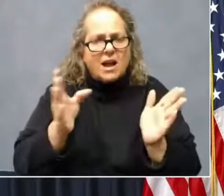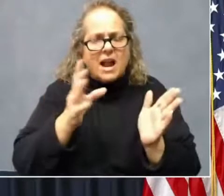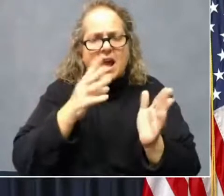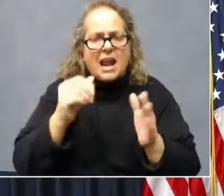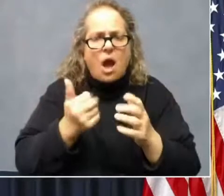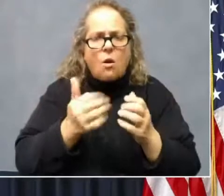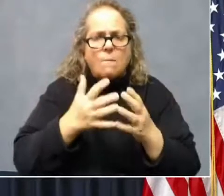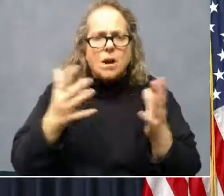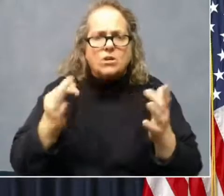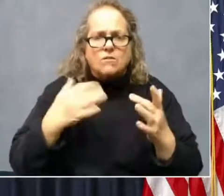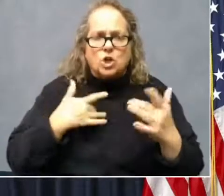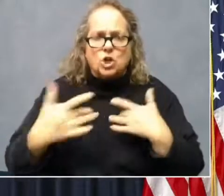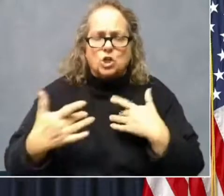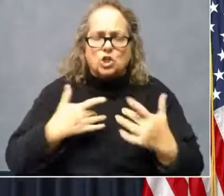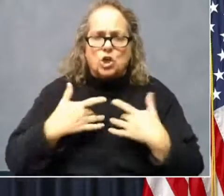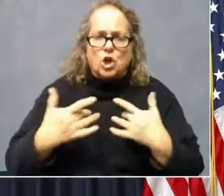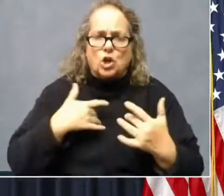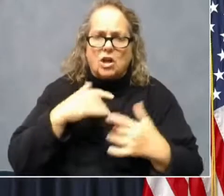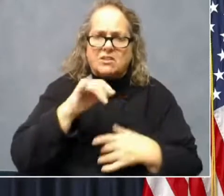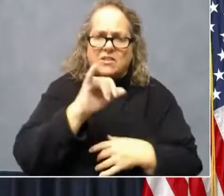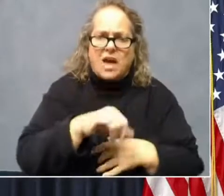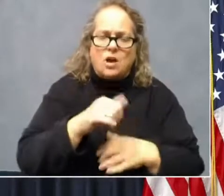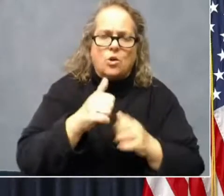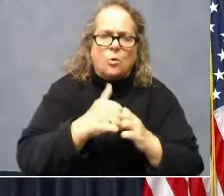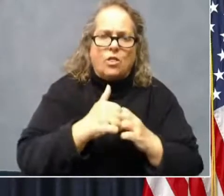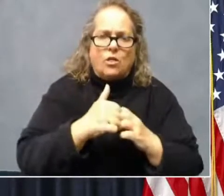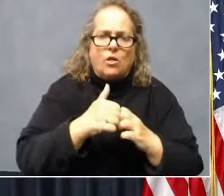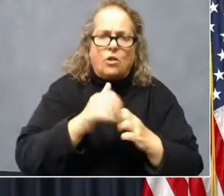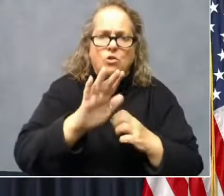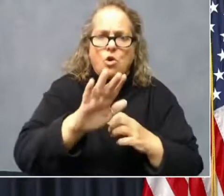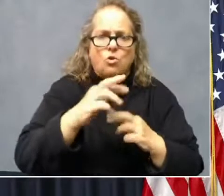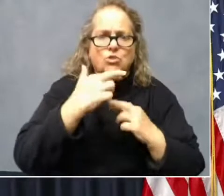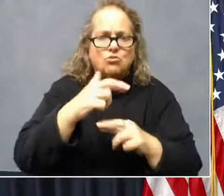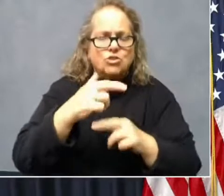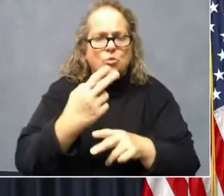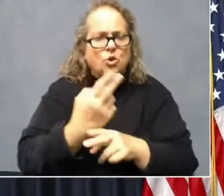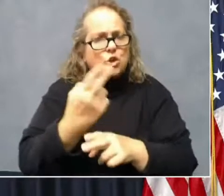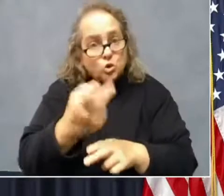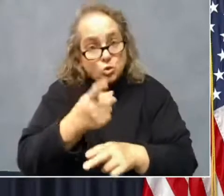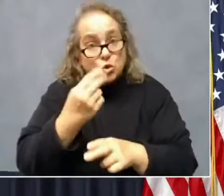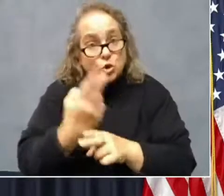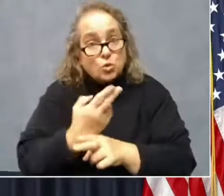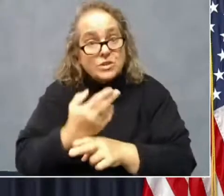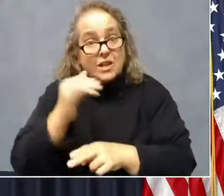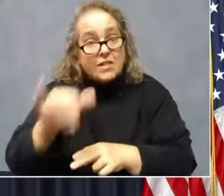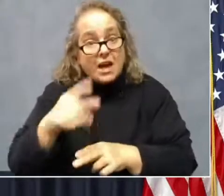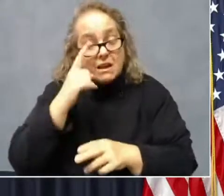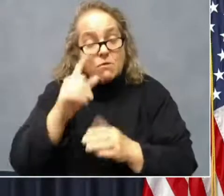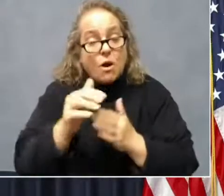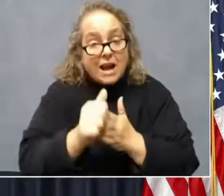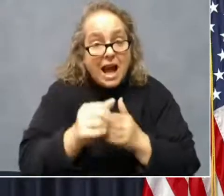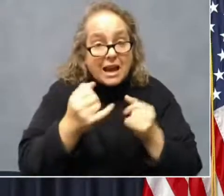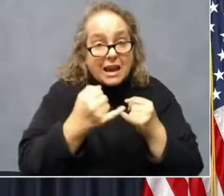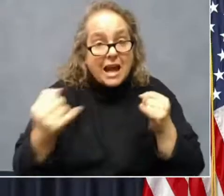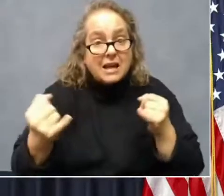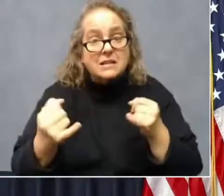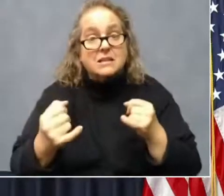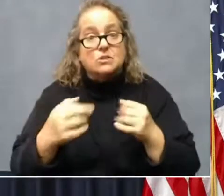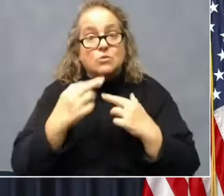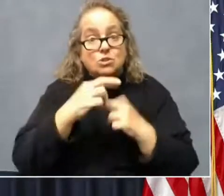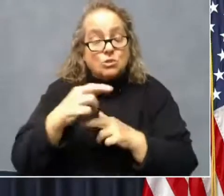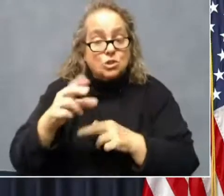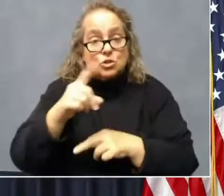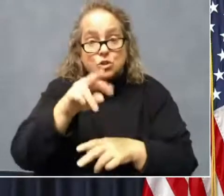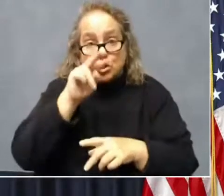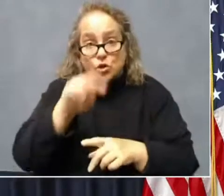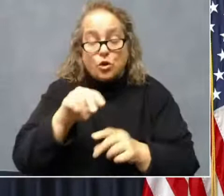in regards to restrictions that you may be thinking about, or at least guidelines that you were thinking about? Do you look at more targeted restrictions in